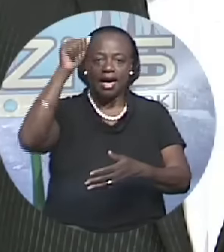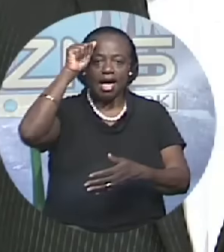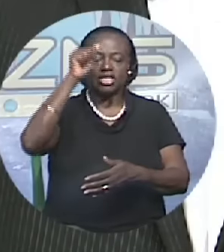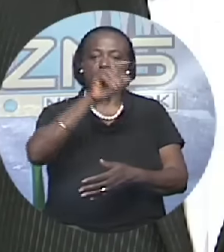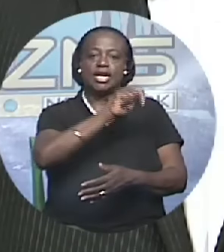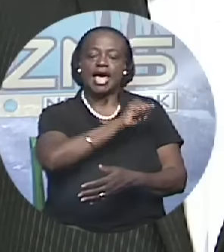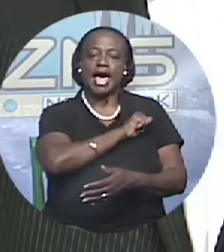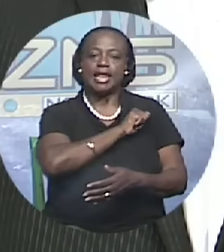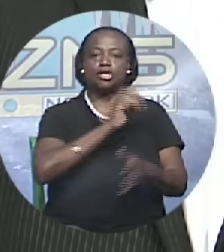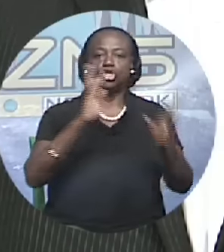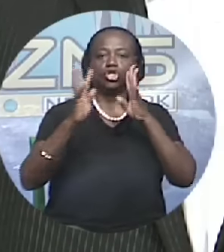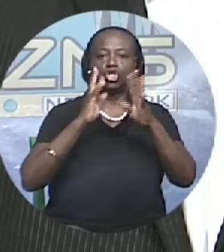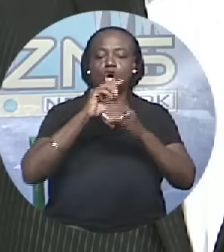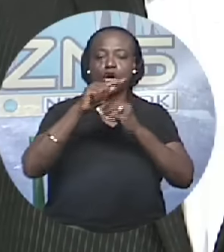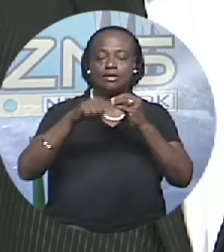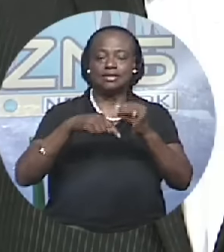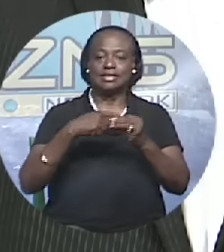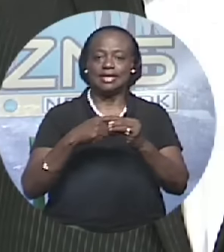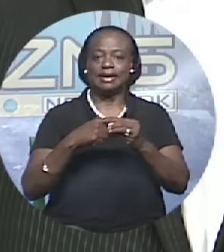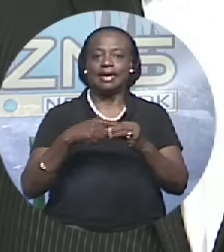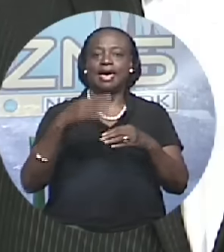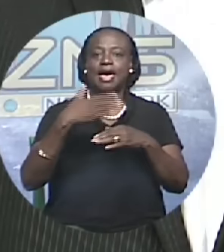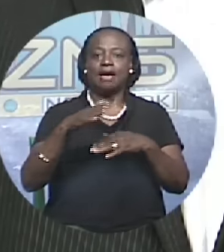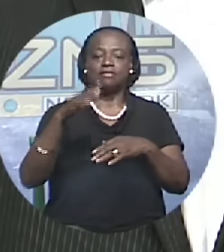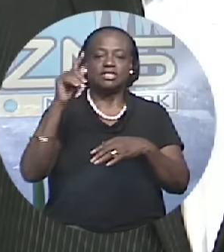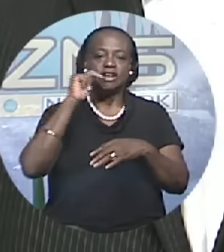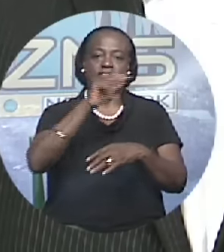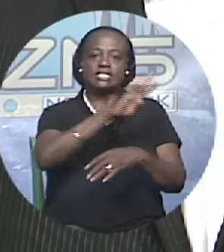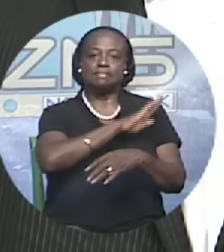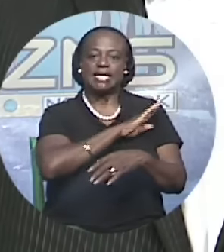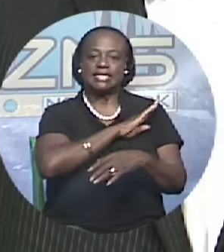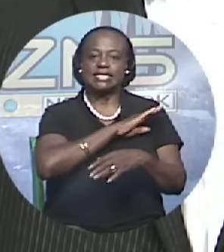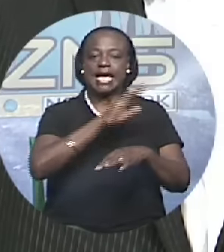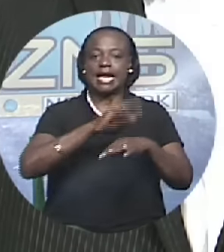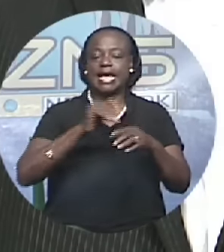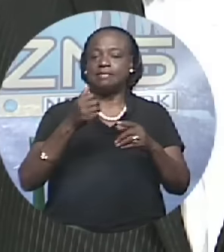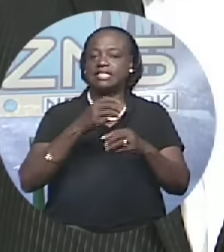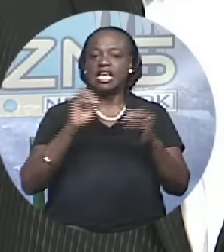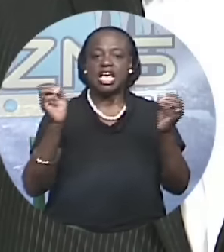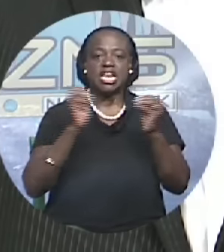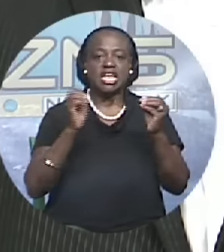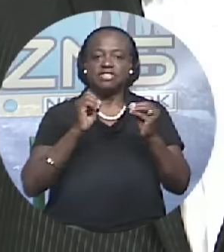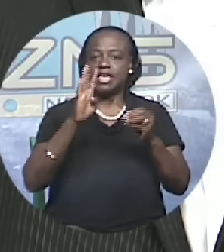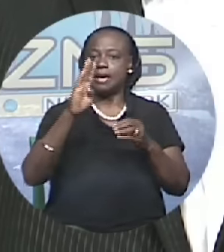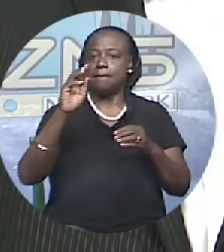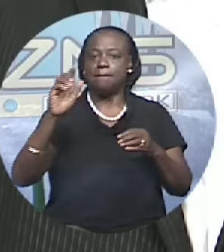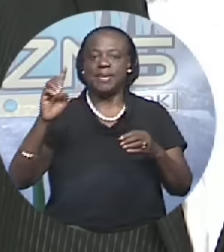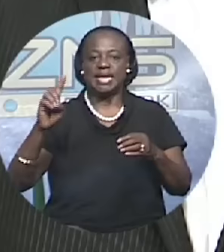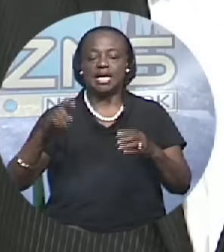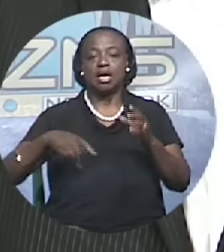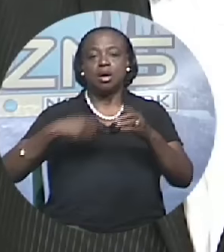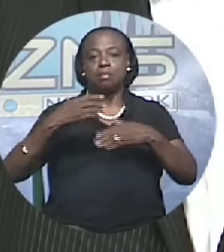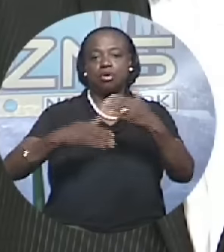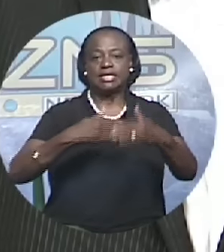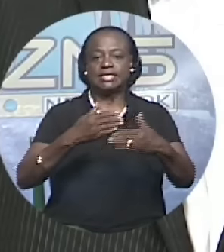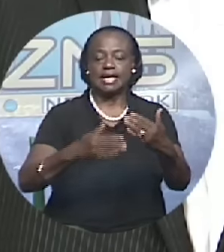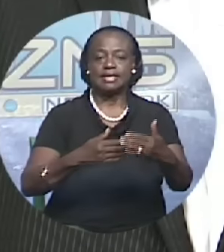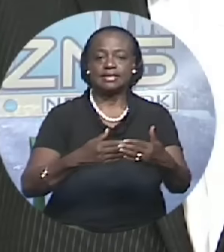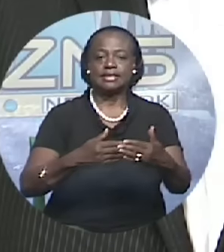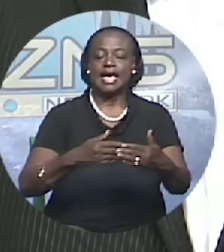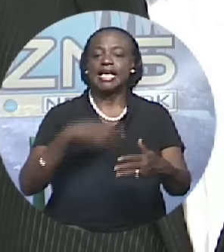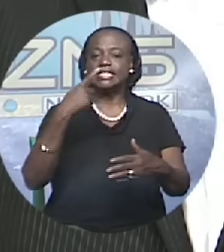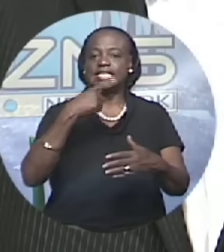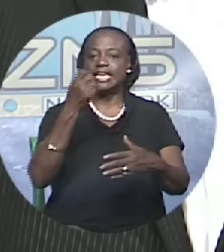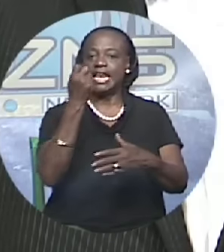following a report by Auditor General Terrence Bastian claiming there was no competitive bidding process. The auditor's report also claimed